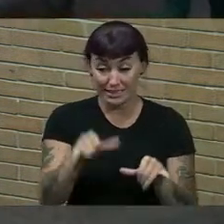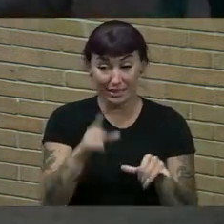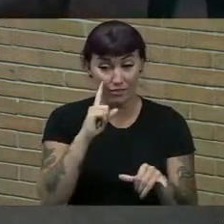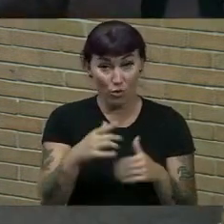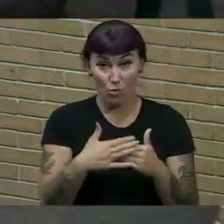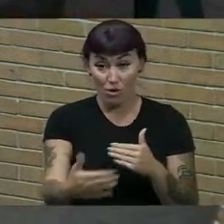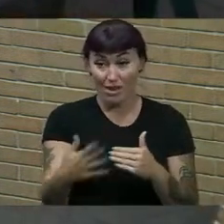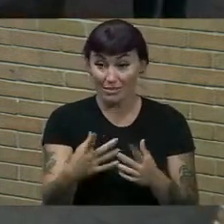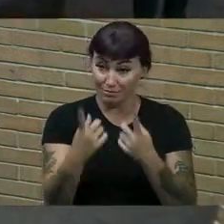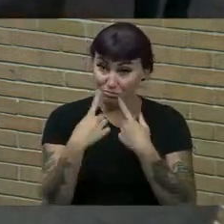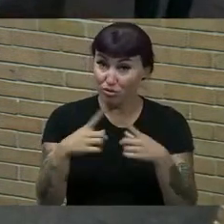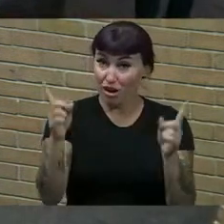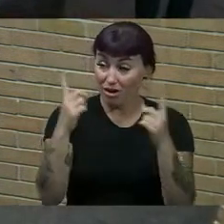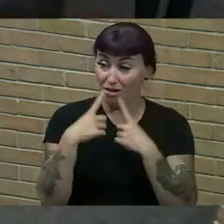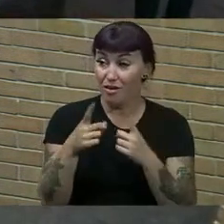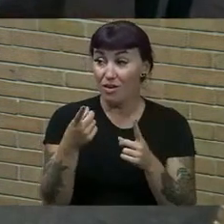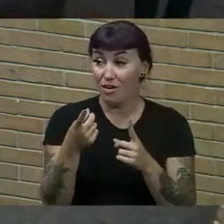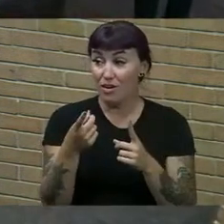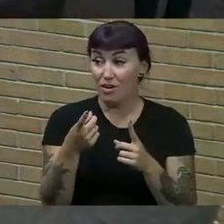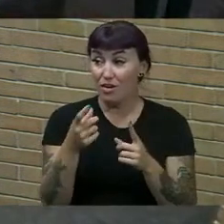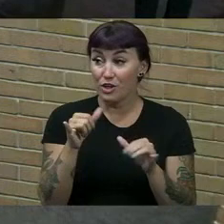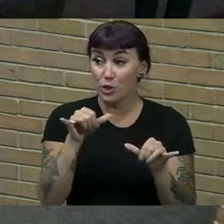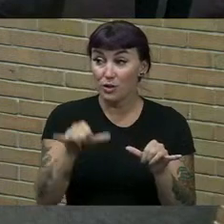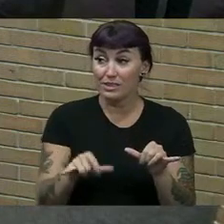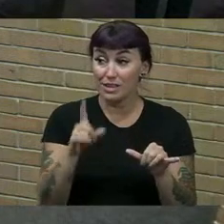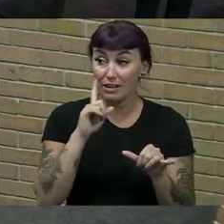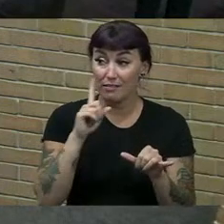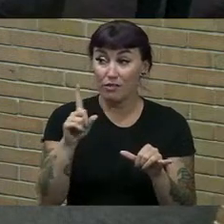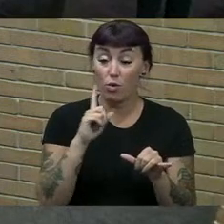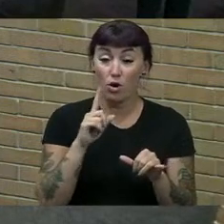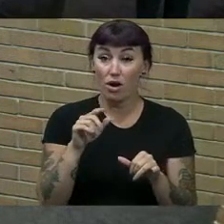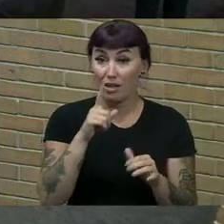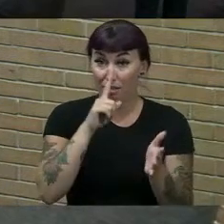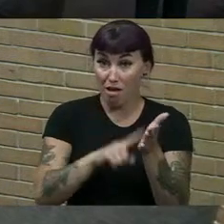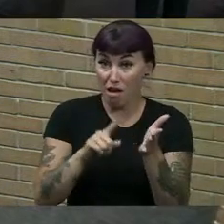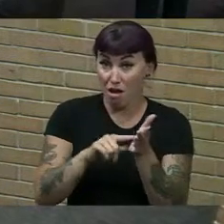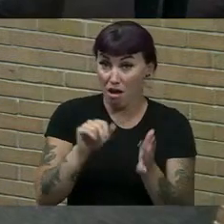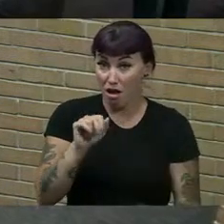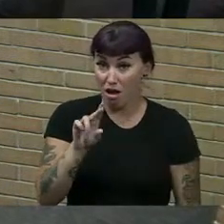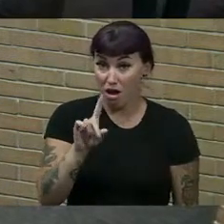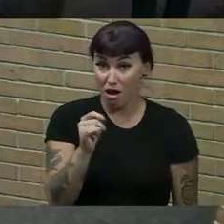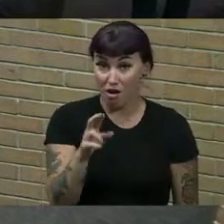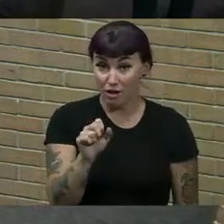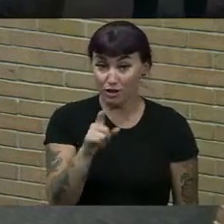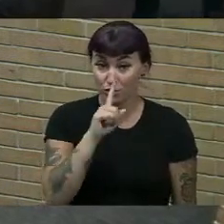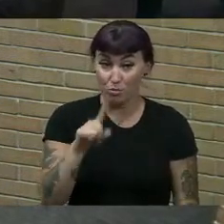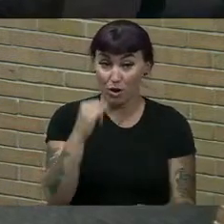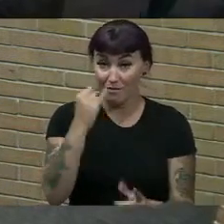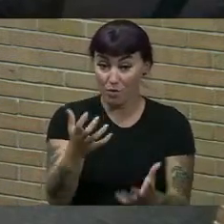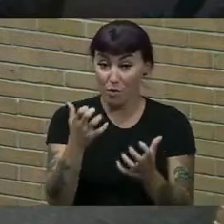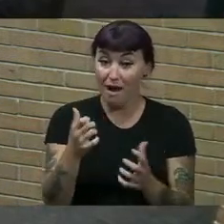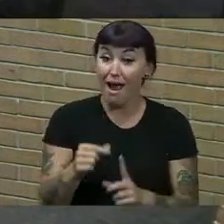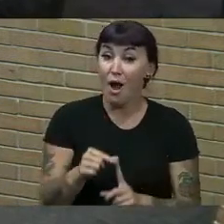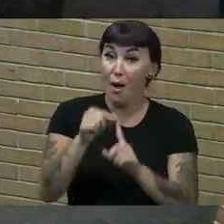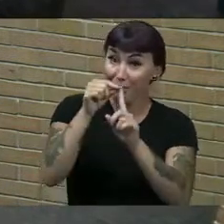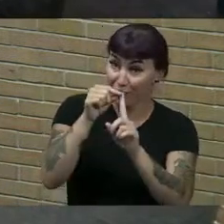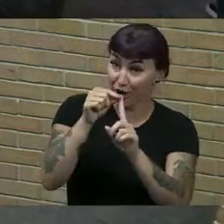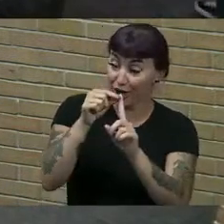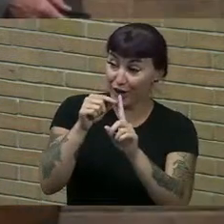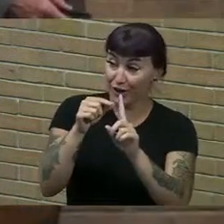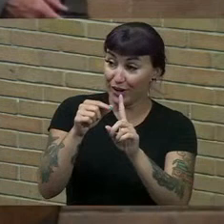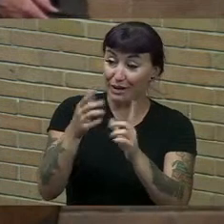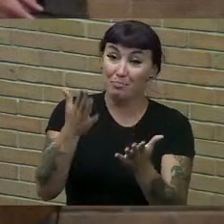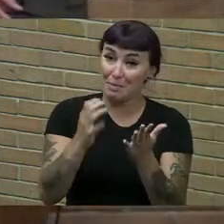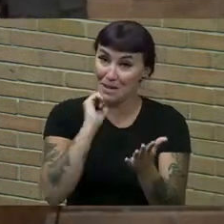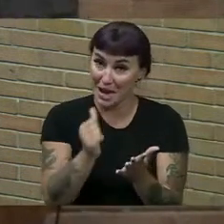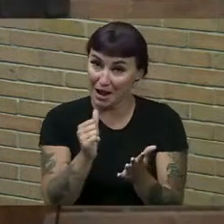rest of the proclamations. You can even stay for the auditor's report if you choose. However, maybe